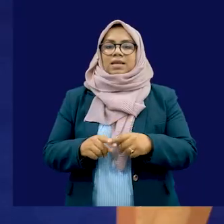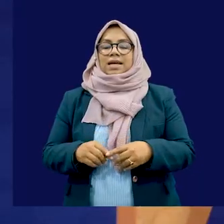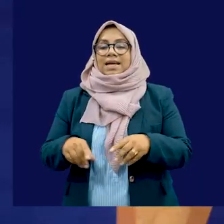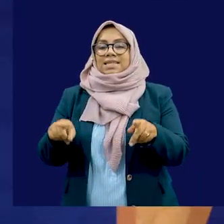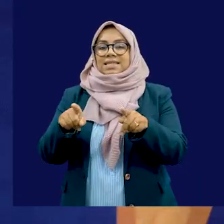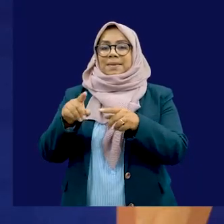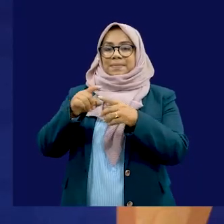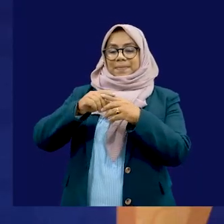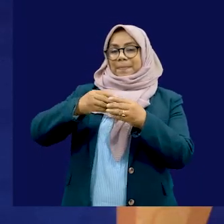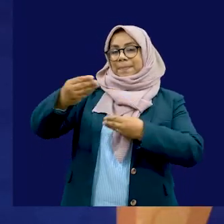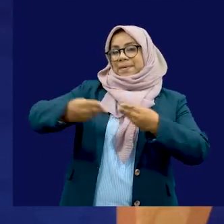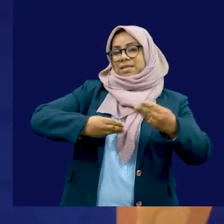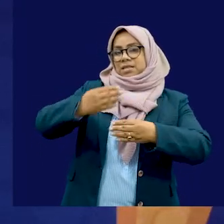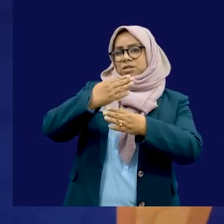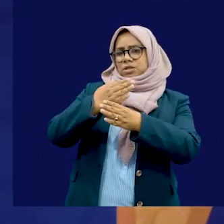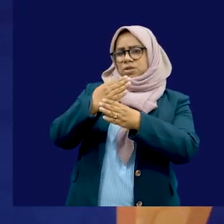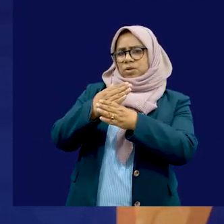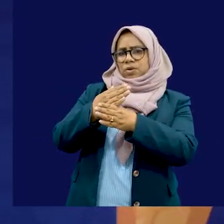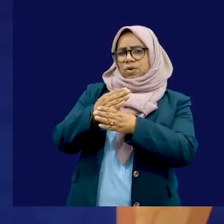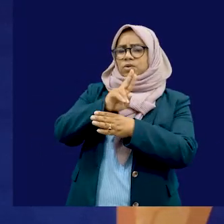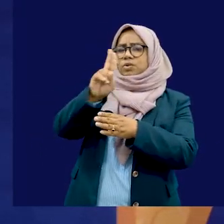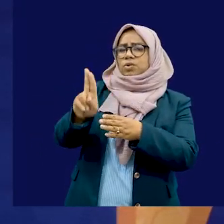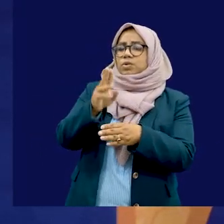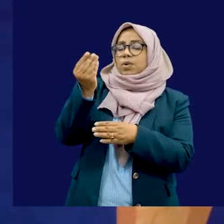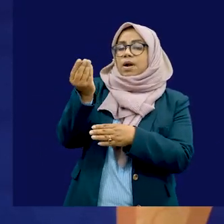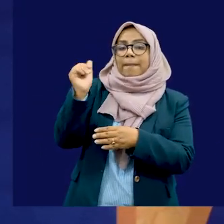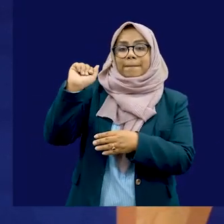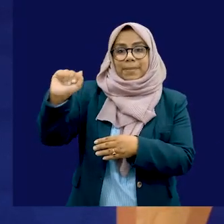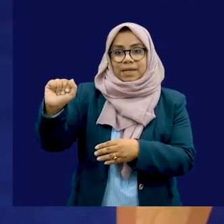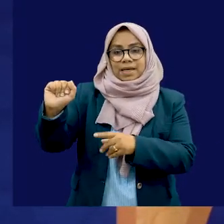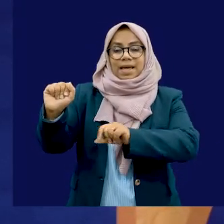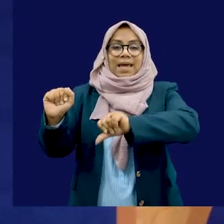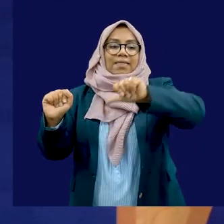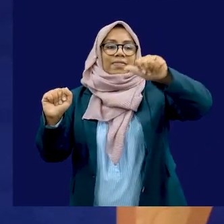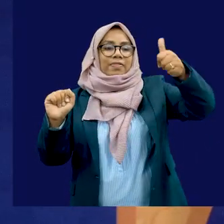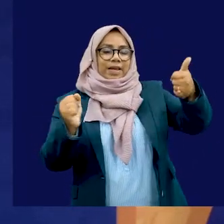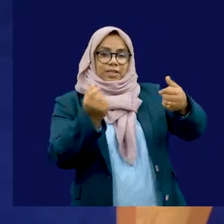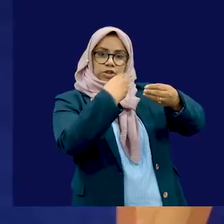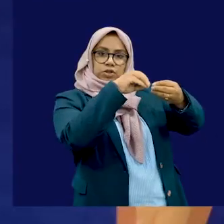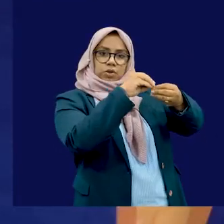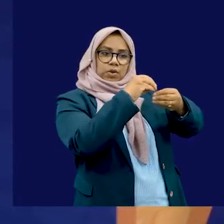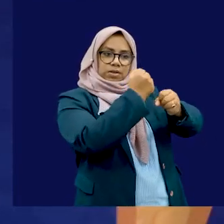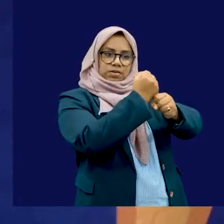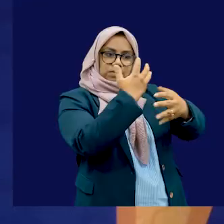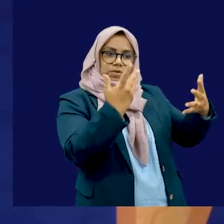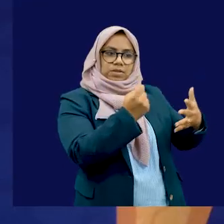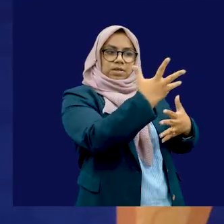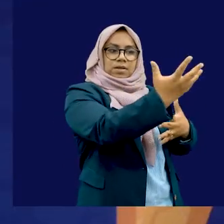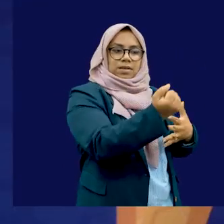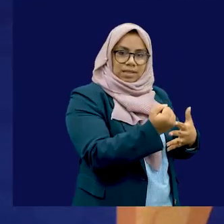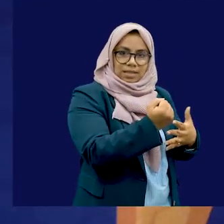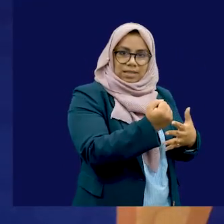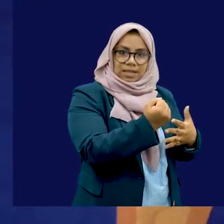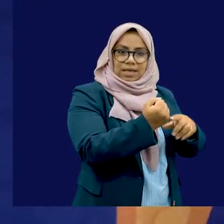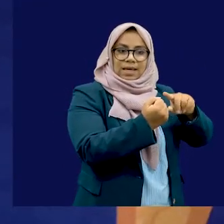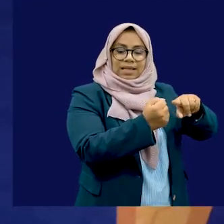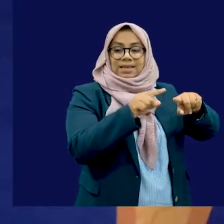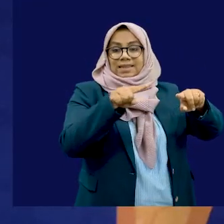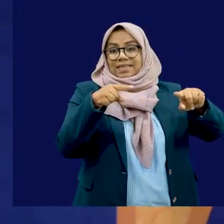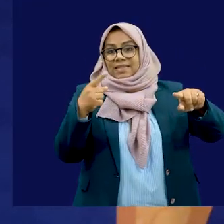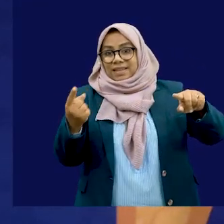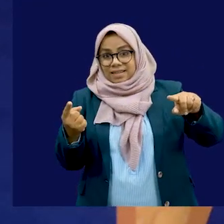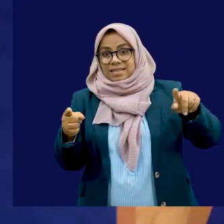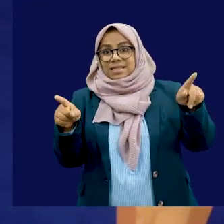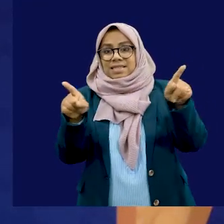non-interest portion of long-term business debt, and the total value of goods purchased on credit. And zakat is